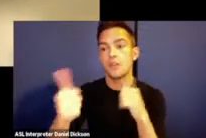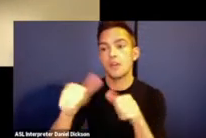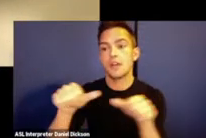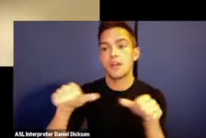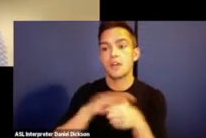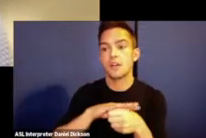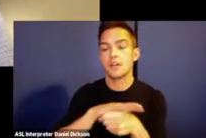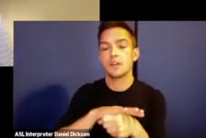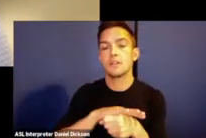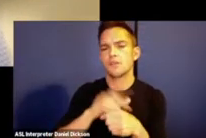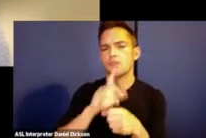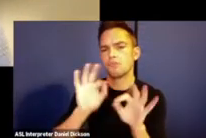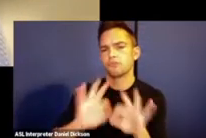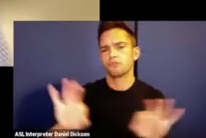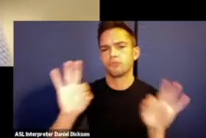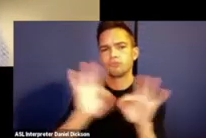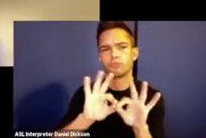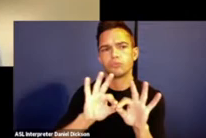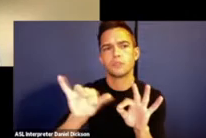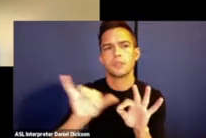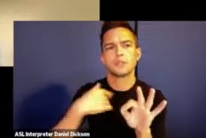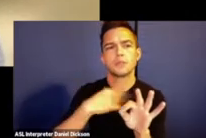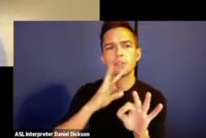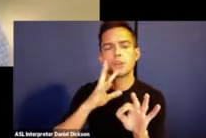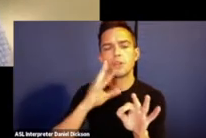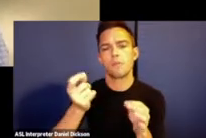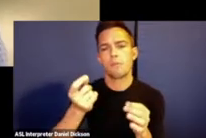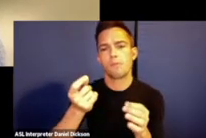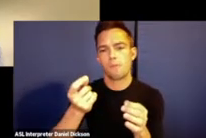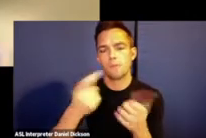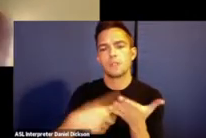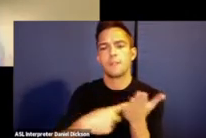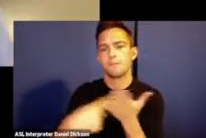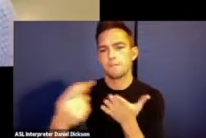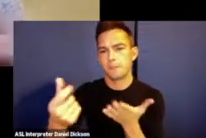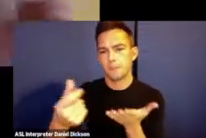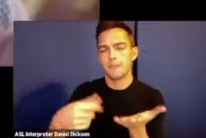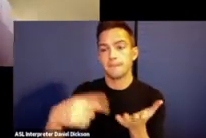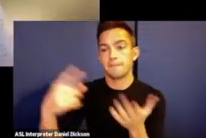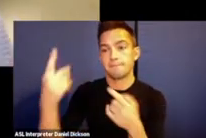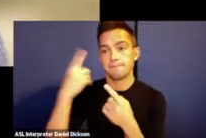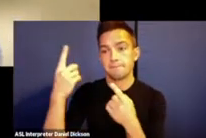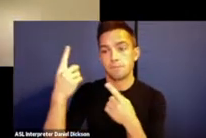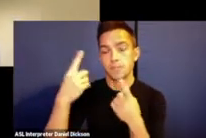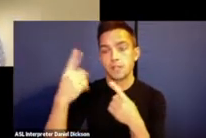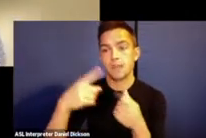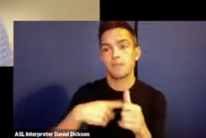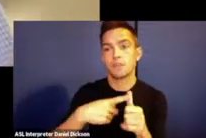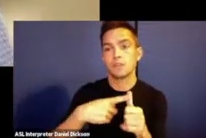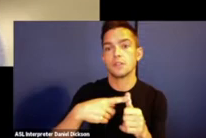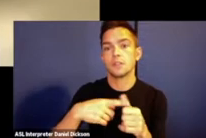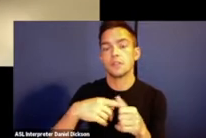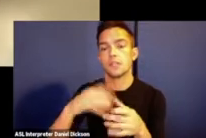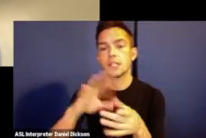So really, really important as we sort of talk and get into the discussions that we think, firstly, how do we connect those